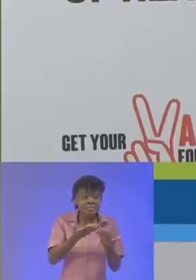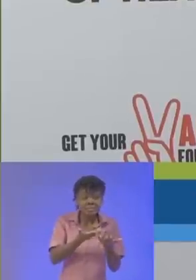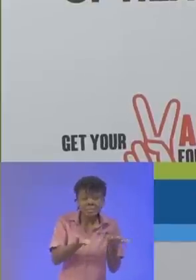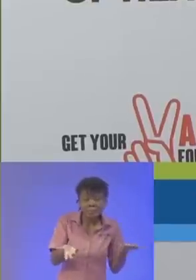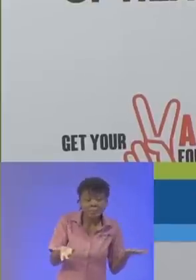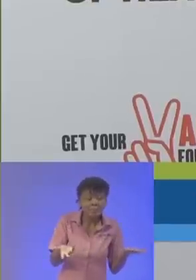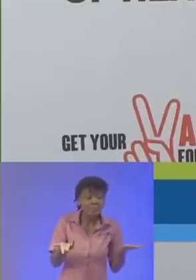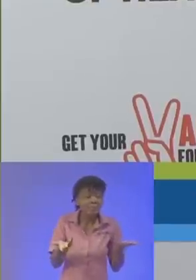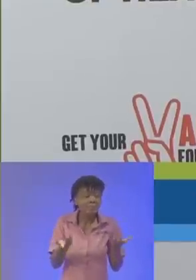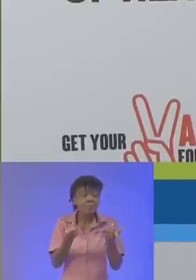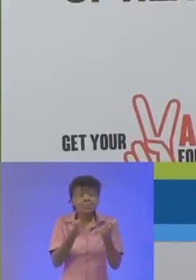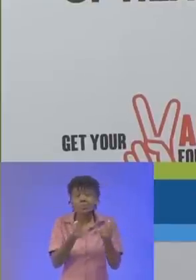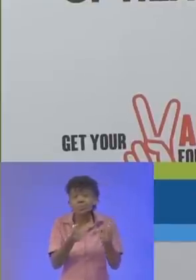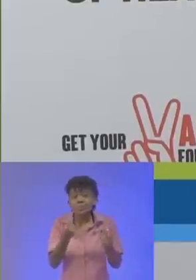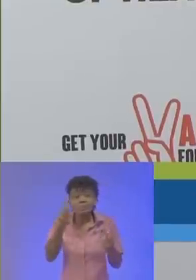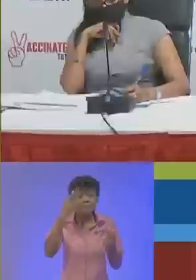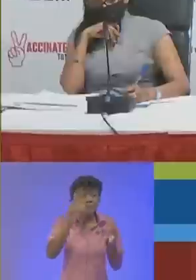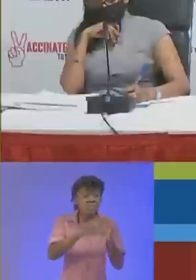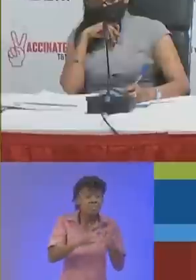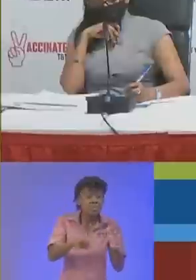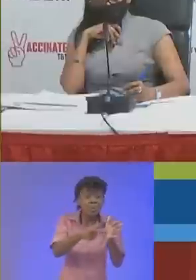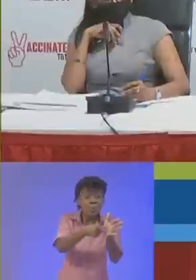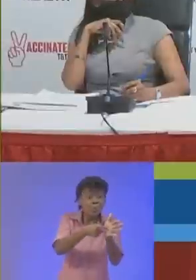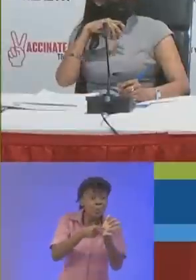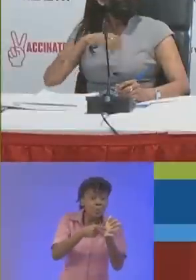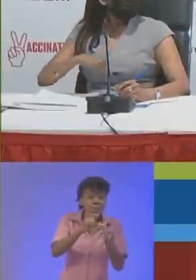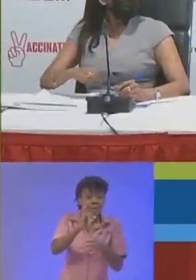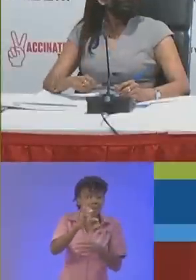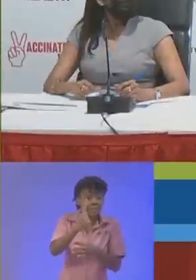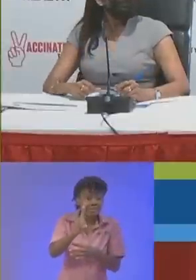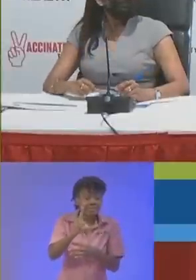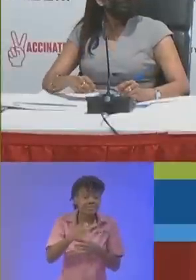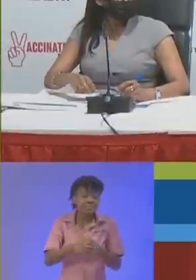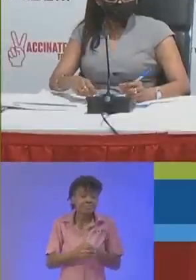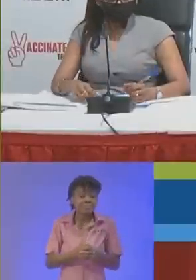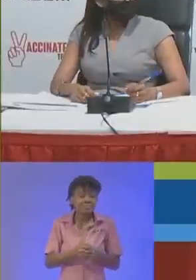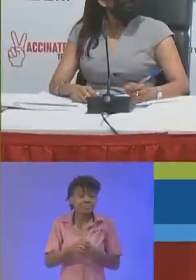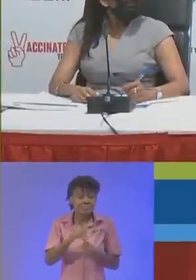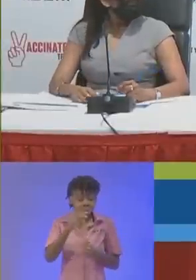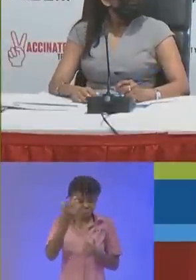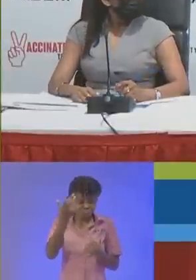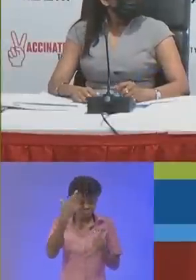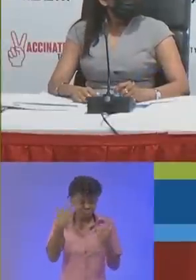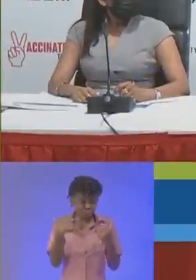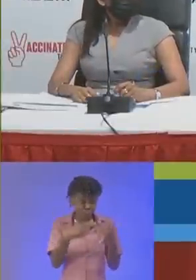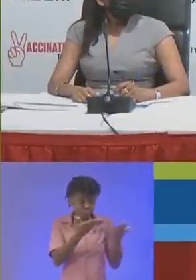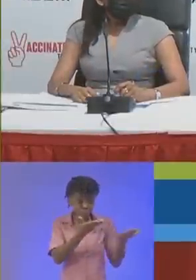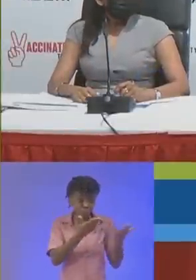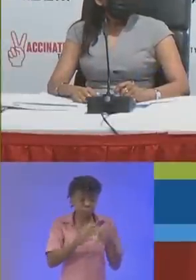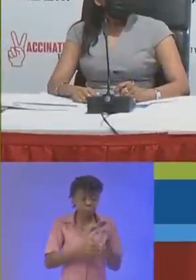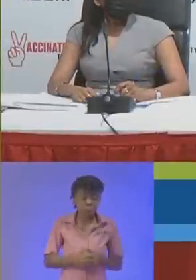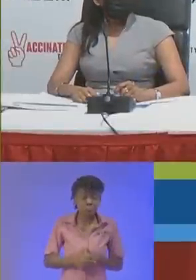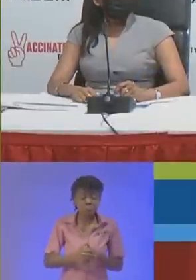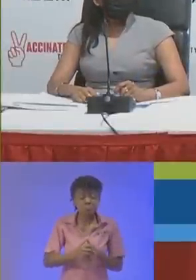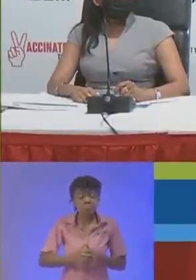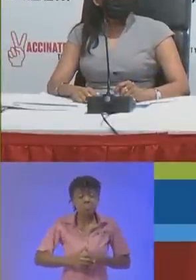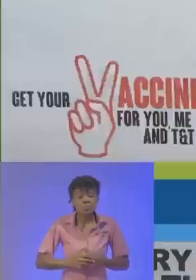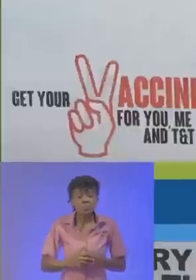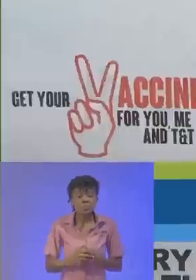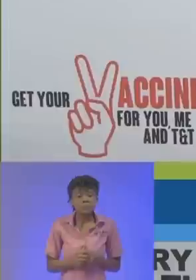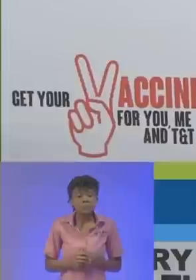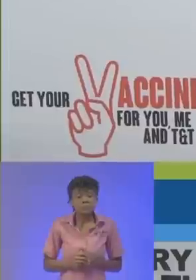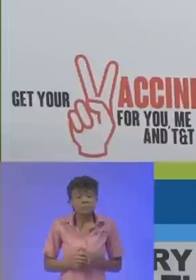much. And we go to the panelists for response. Dr. Richards, you want to start us off, please? So I will speak about